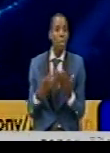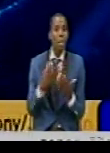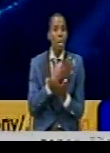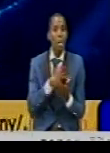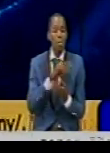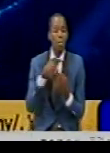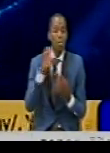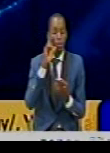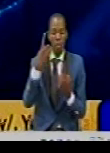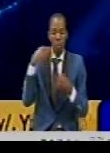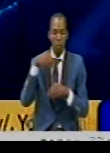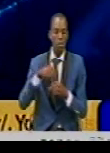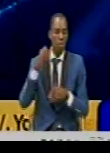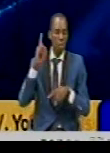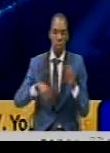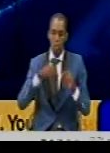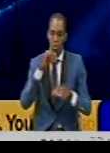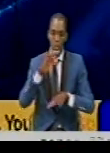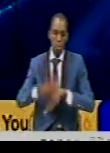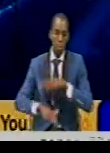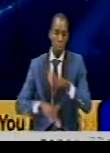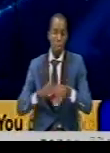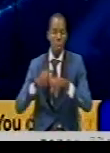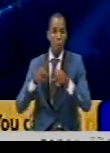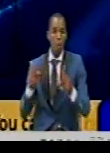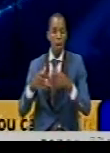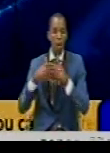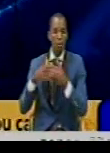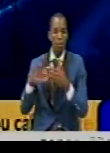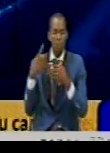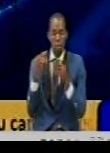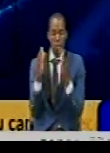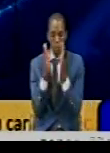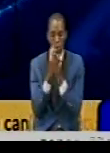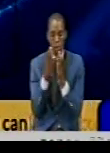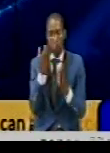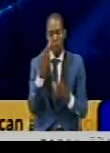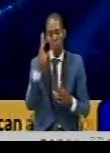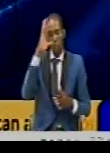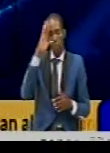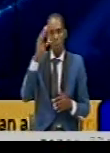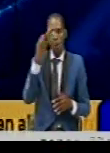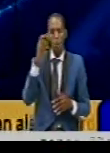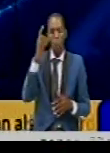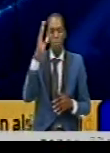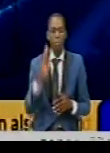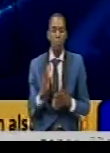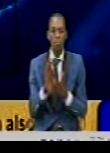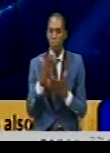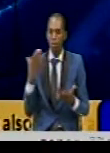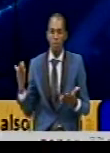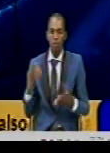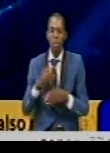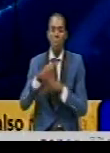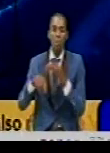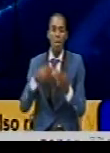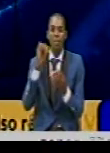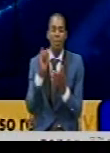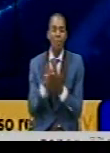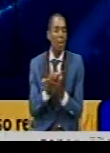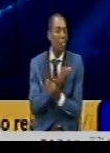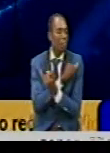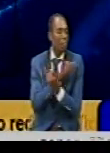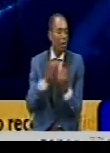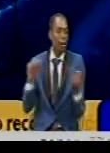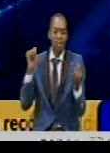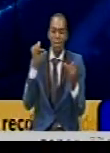was invited for the program. When she came in, she could not walk. But after the prayers of the